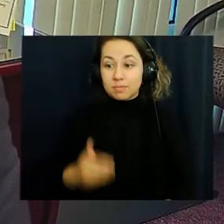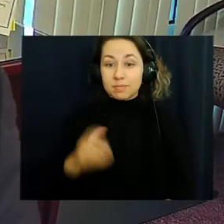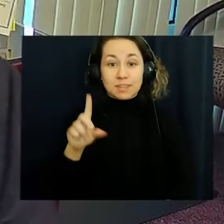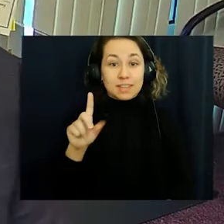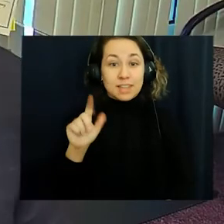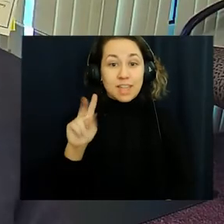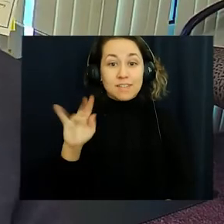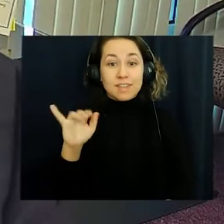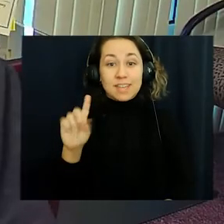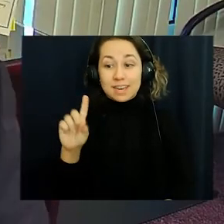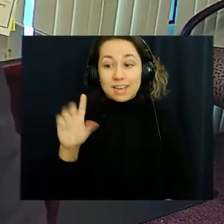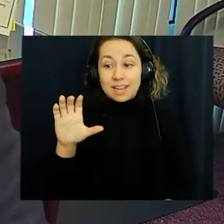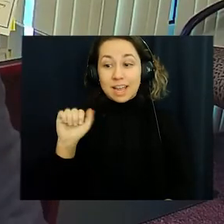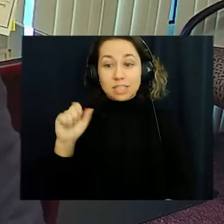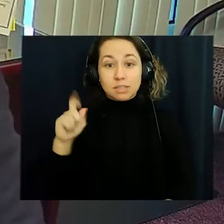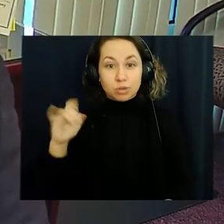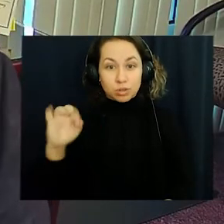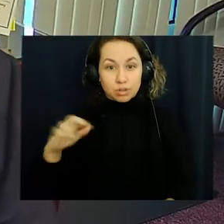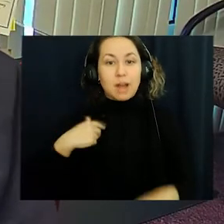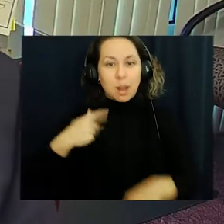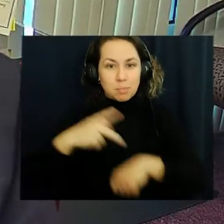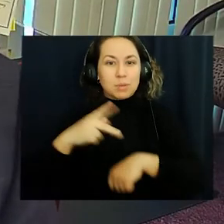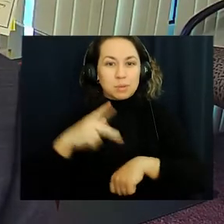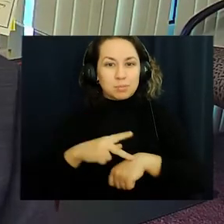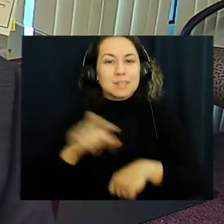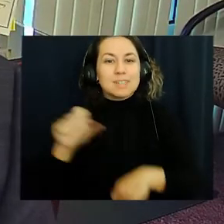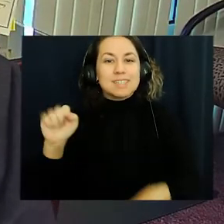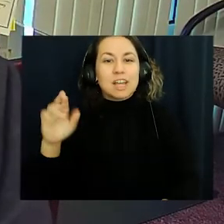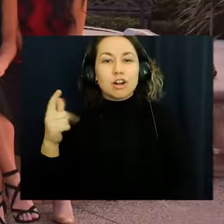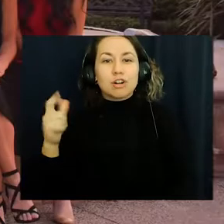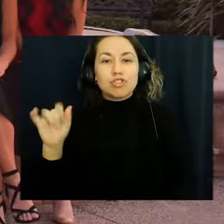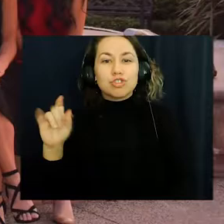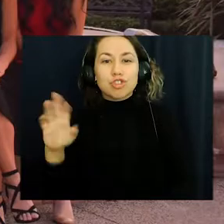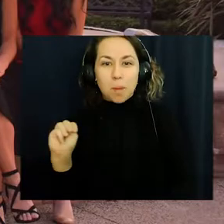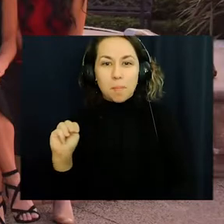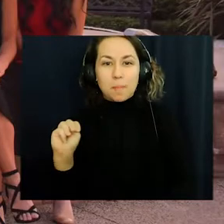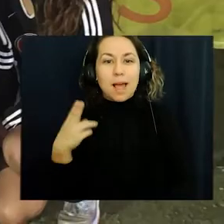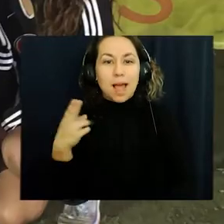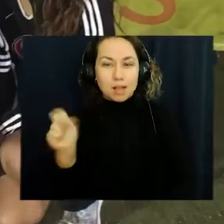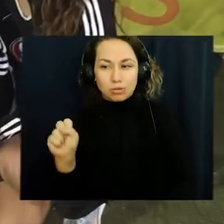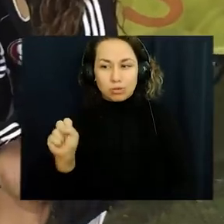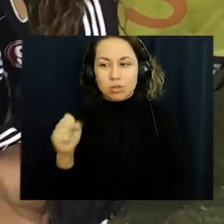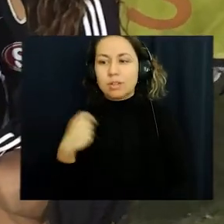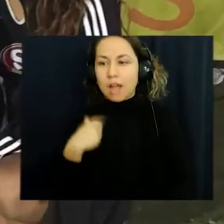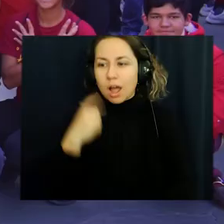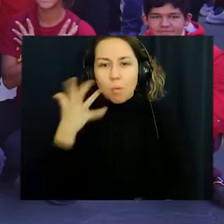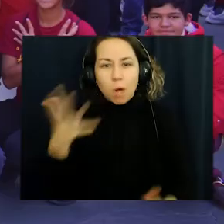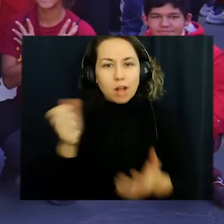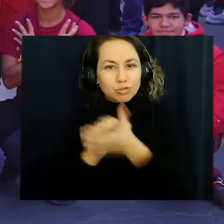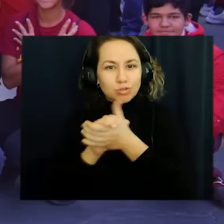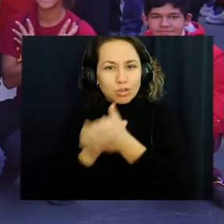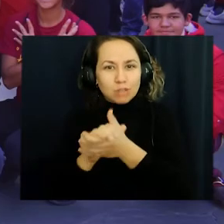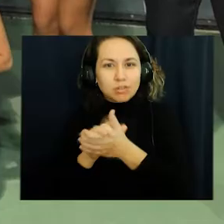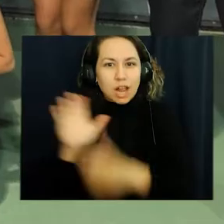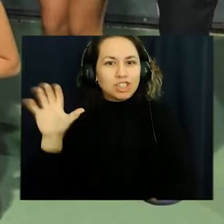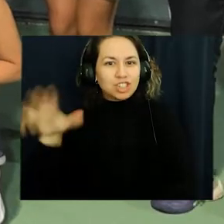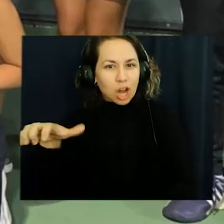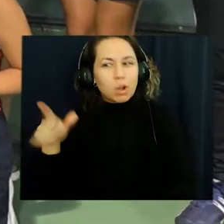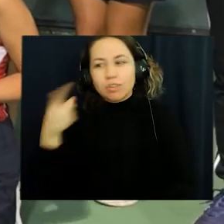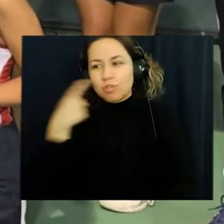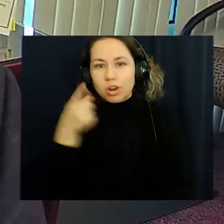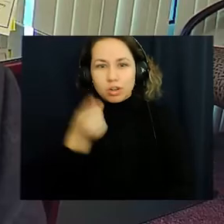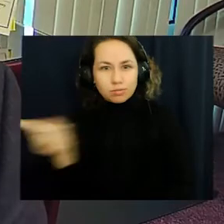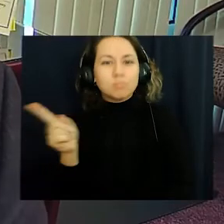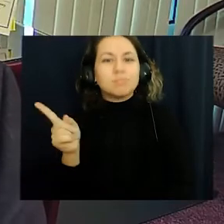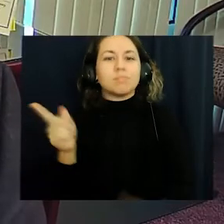Hola, soy Daniel Casper, director de la Preparatoria Centro. Es un honor y privilegio reconocer a los jaguares que están entre los 100 mejores